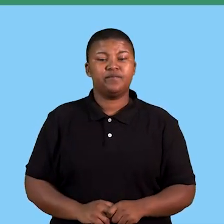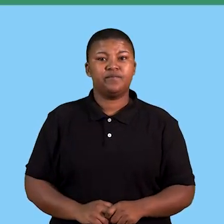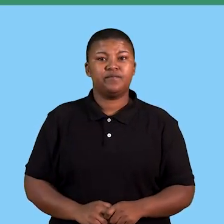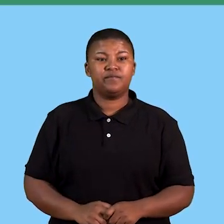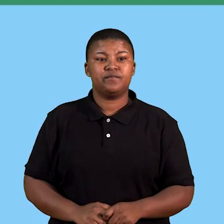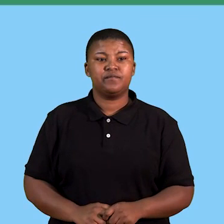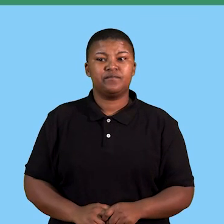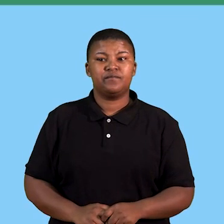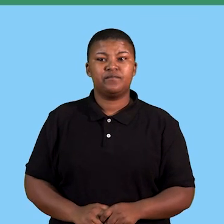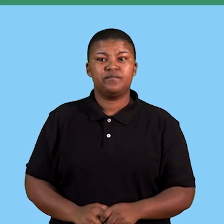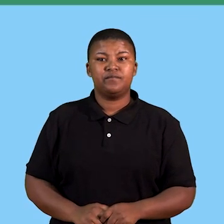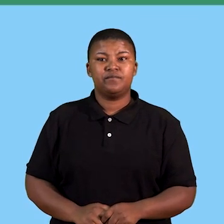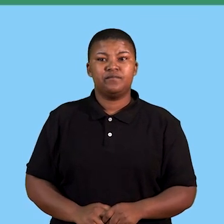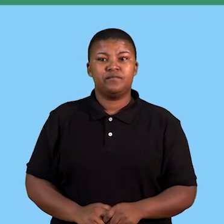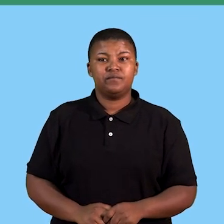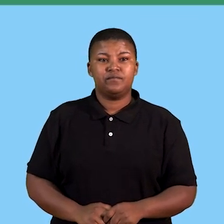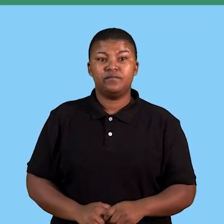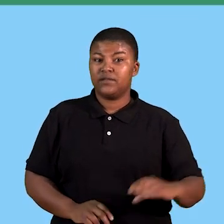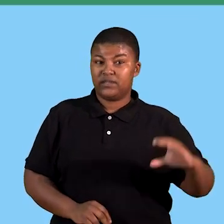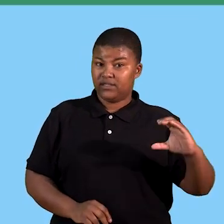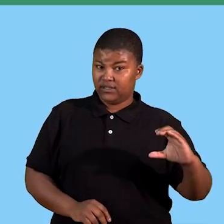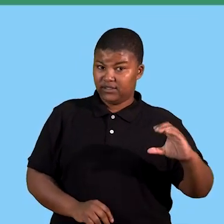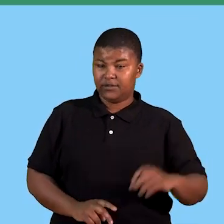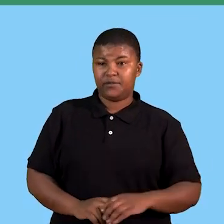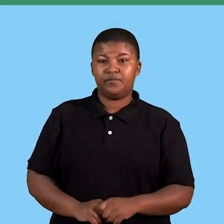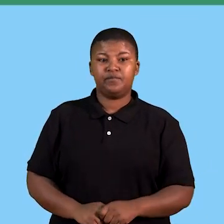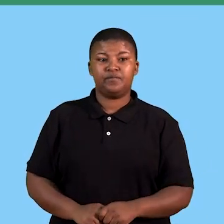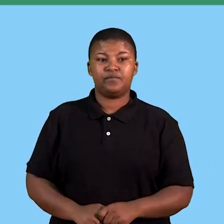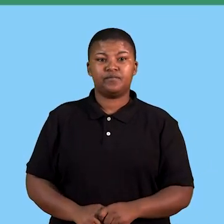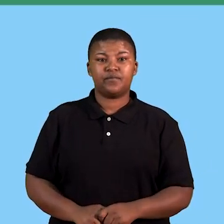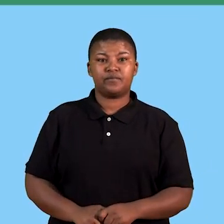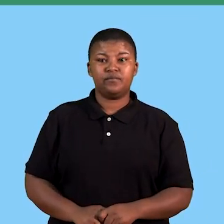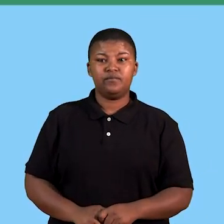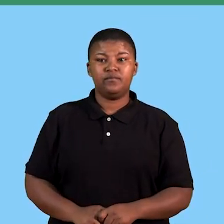statement. The C question then states,